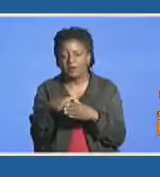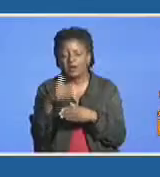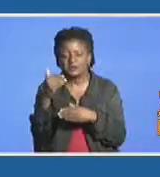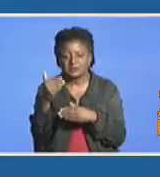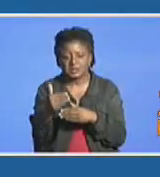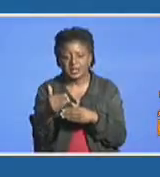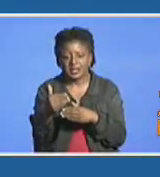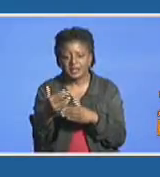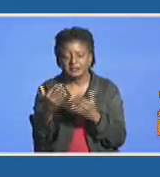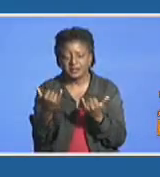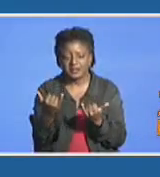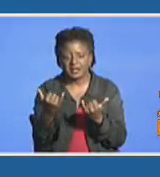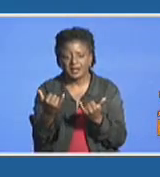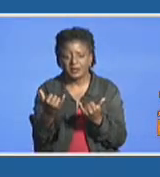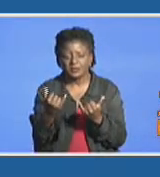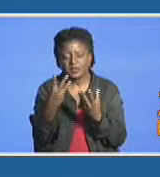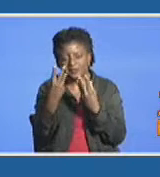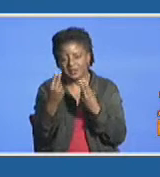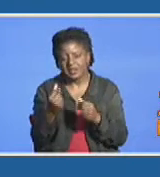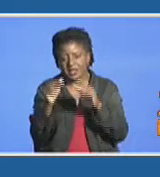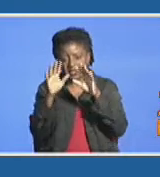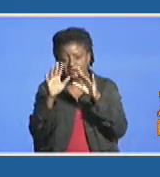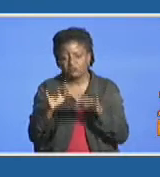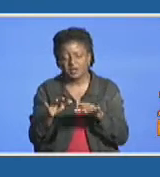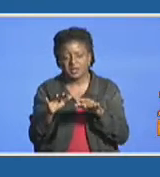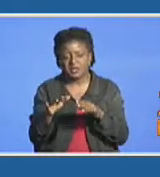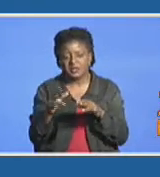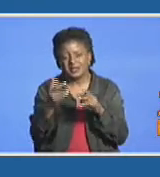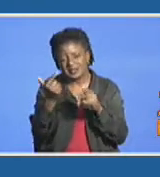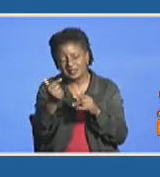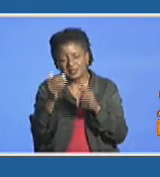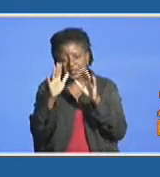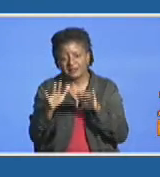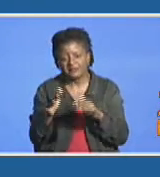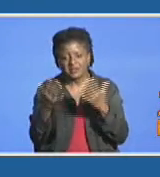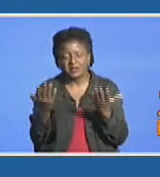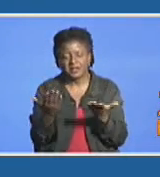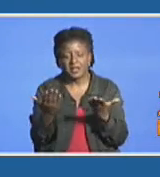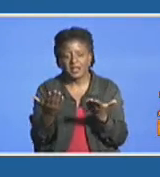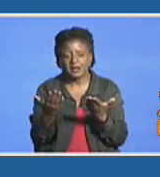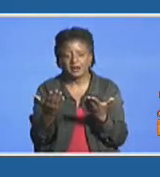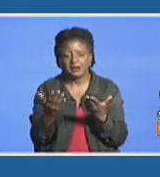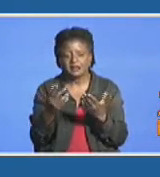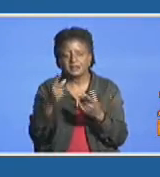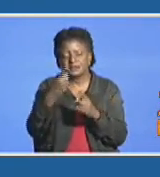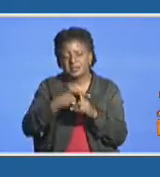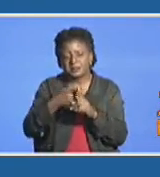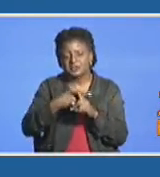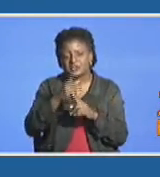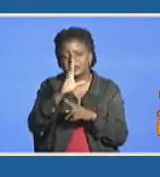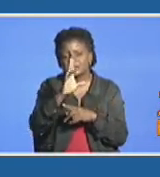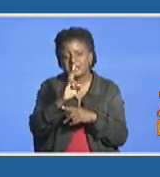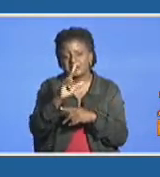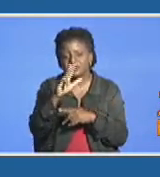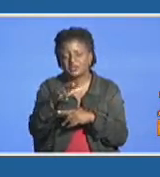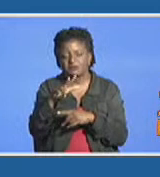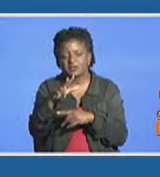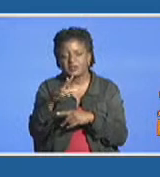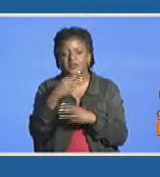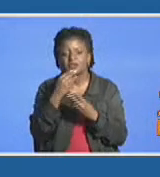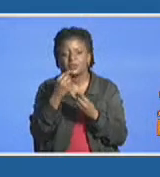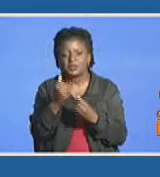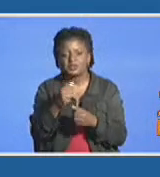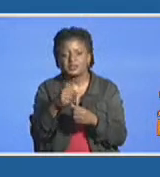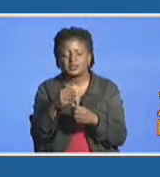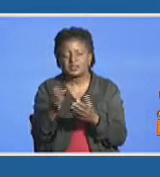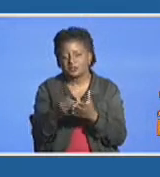we have that light rain taking place. A little heavier here at the studios. Temperature at 73 degrees. Relative humidity very rich at